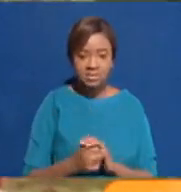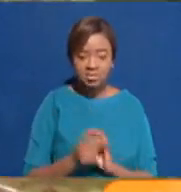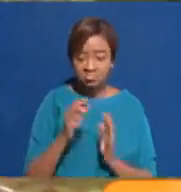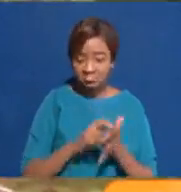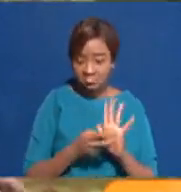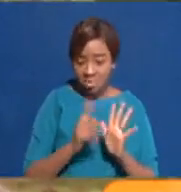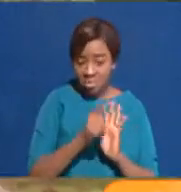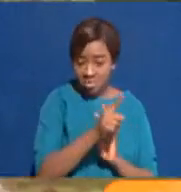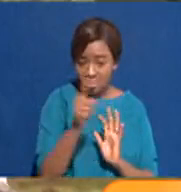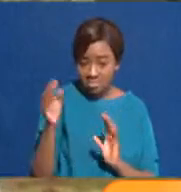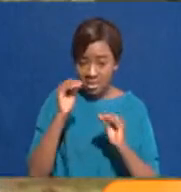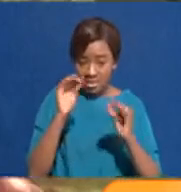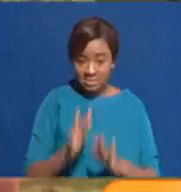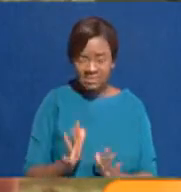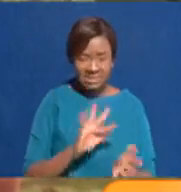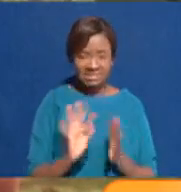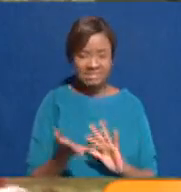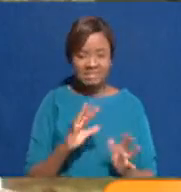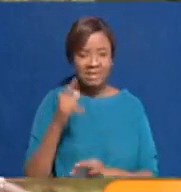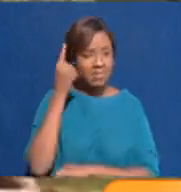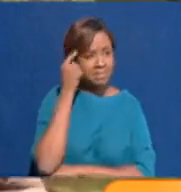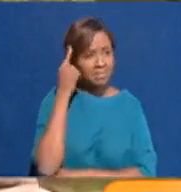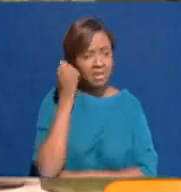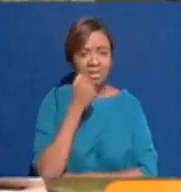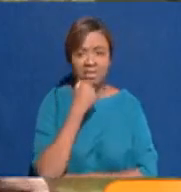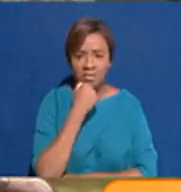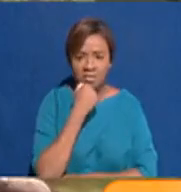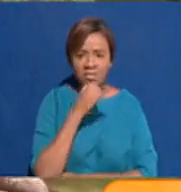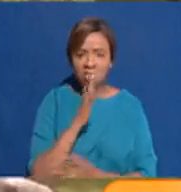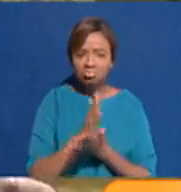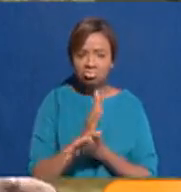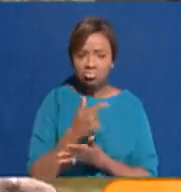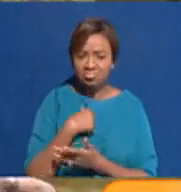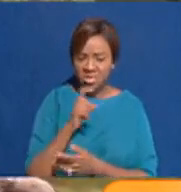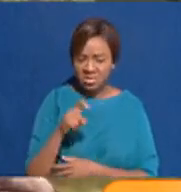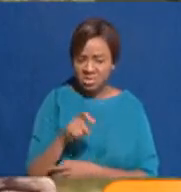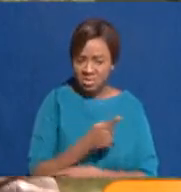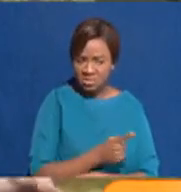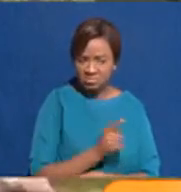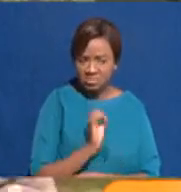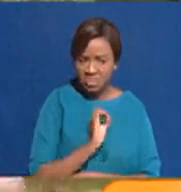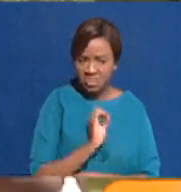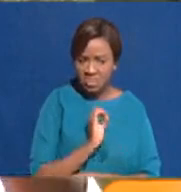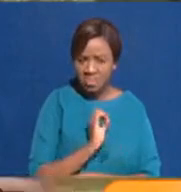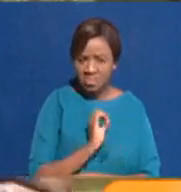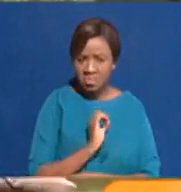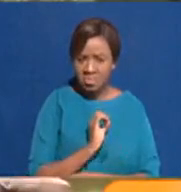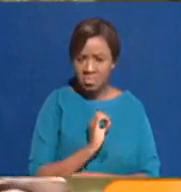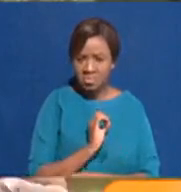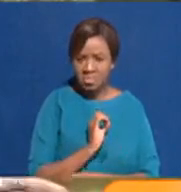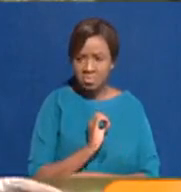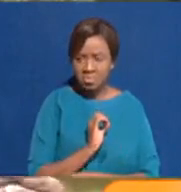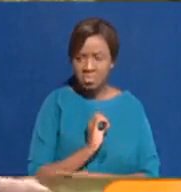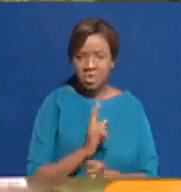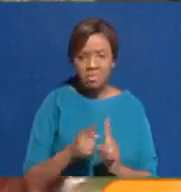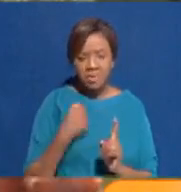teachers, sometimes they ask themselves, though I did not meet this in a, maybe in the university, I did not, but I